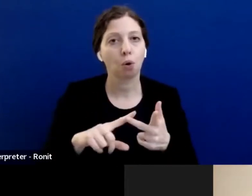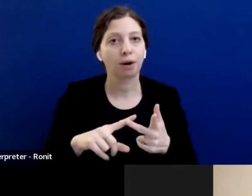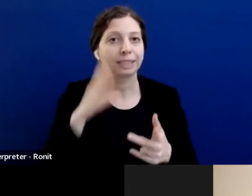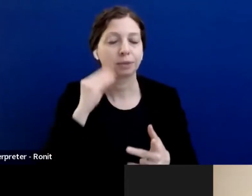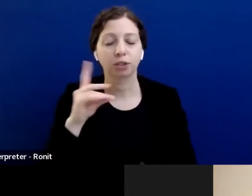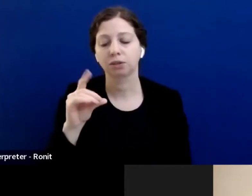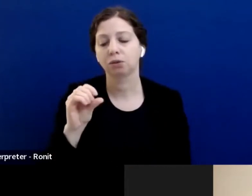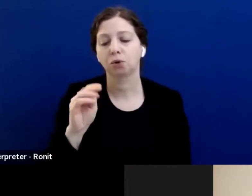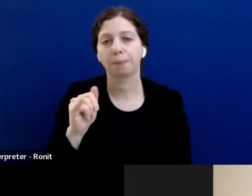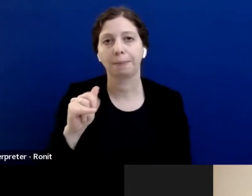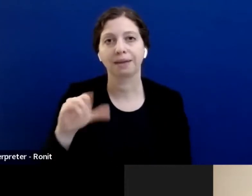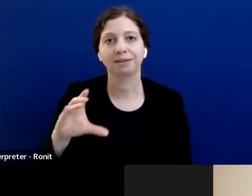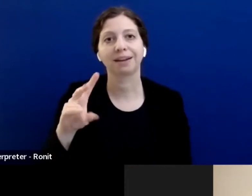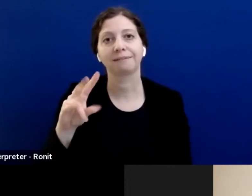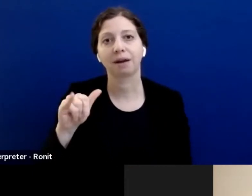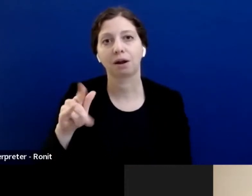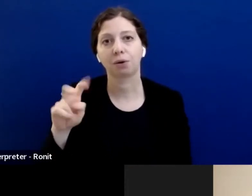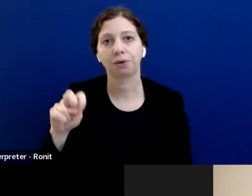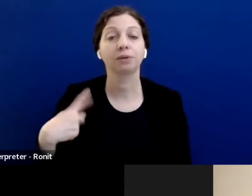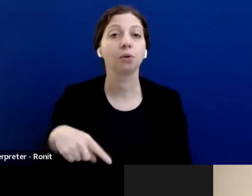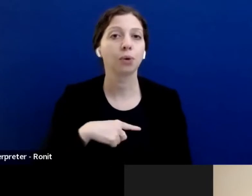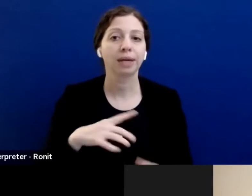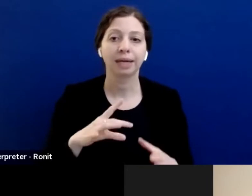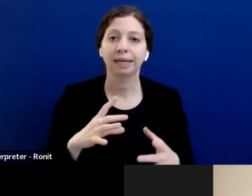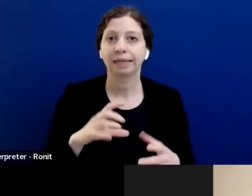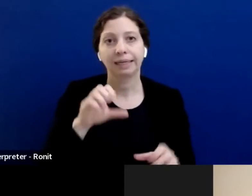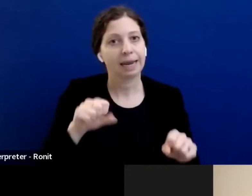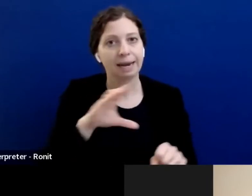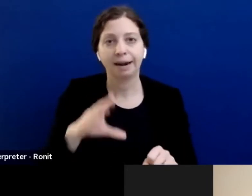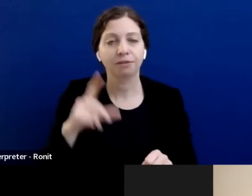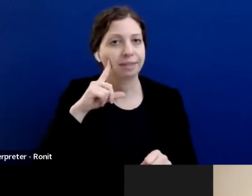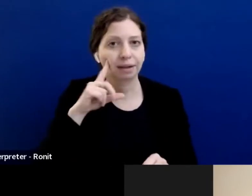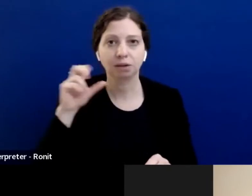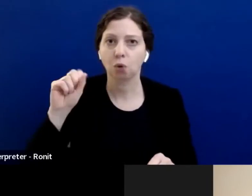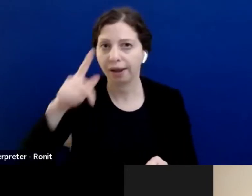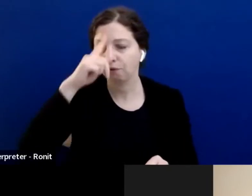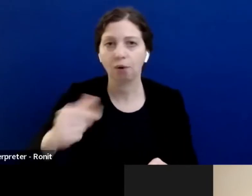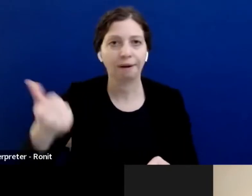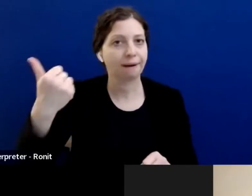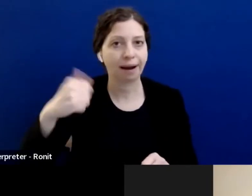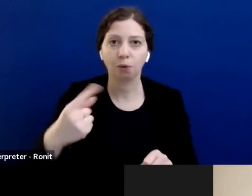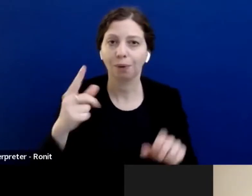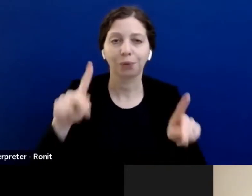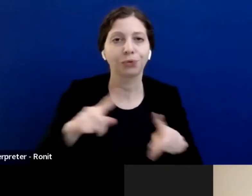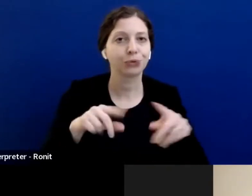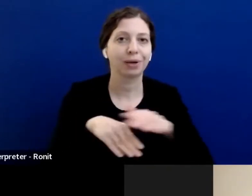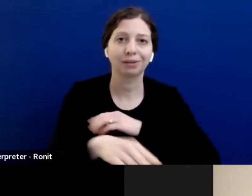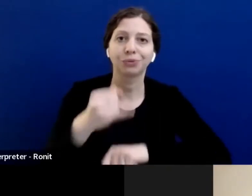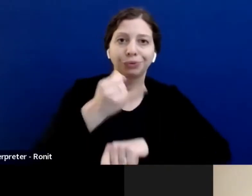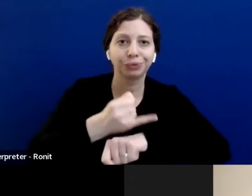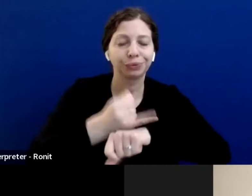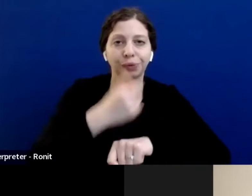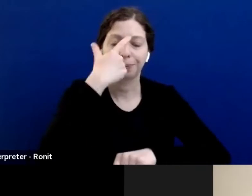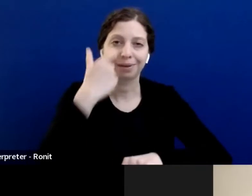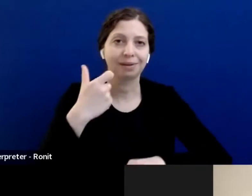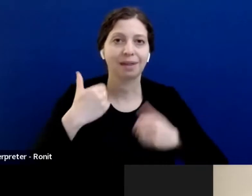violence. We certainly cannot ever think it's okay for even a single person to enter an institution because they have